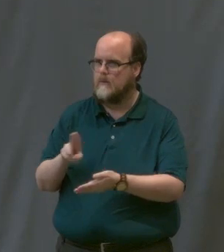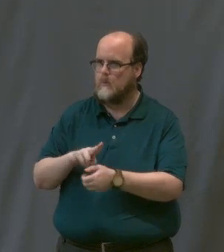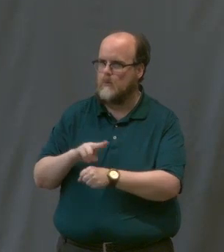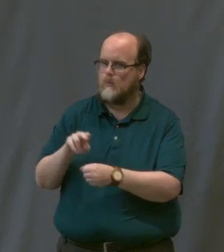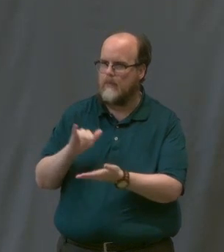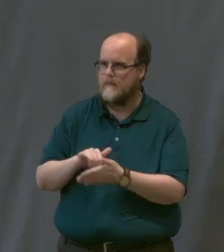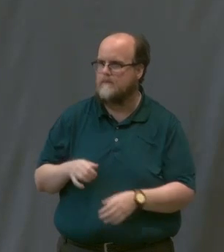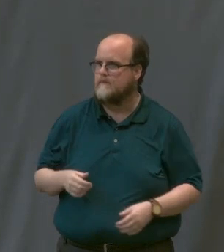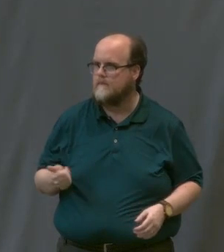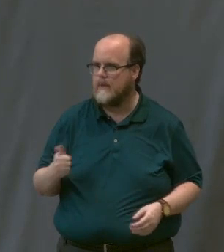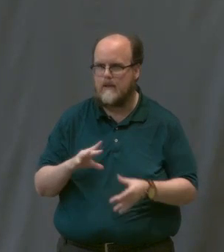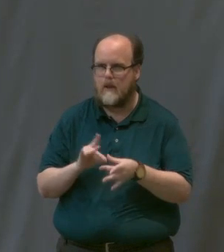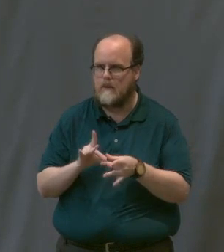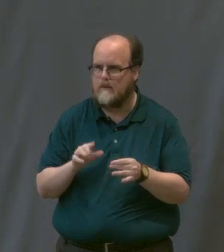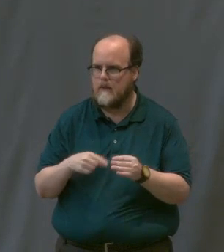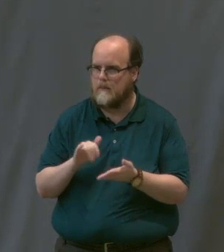Any comment on that